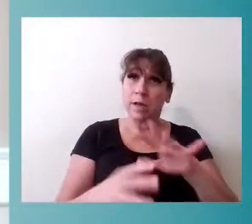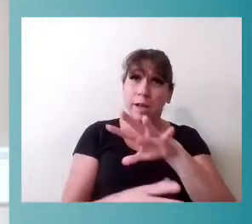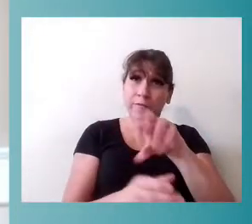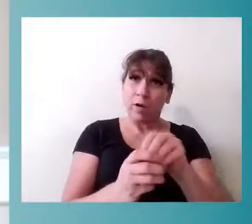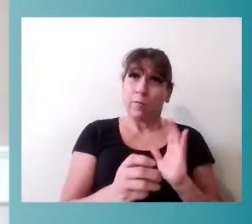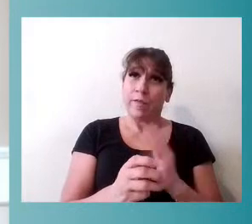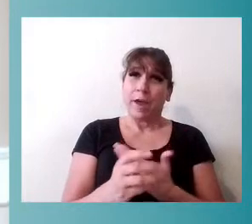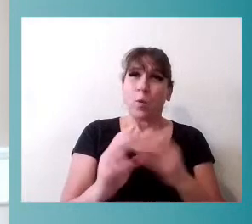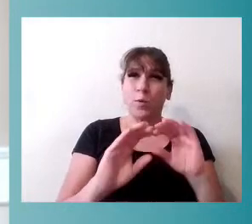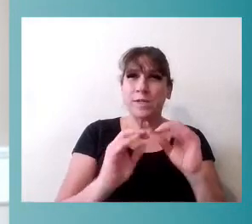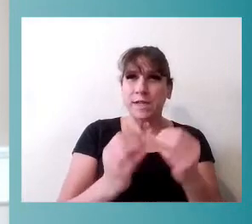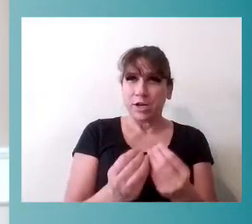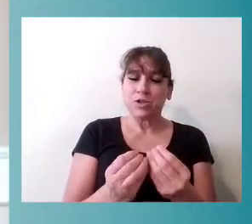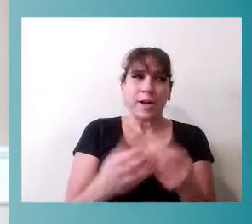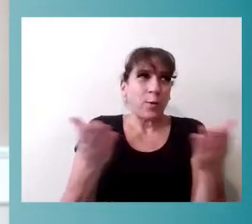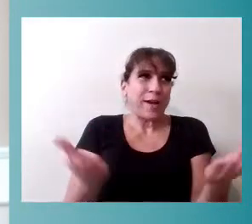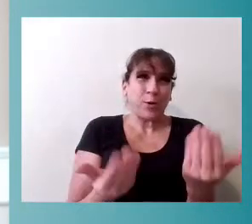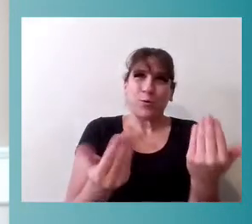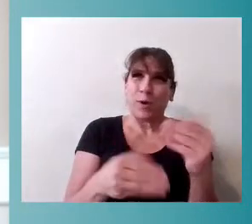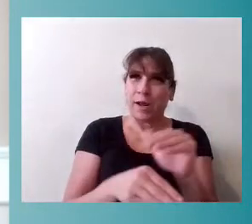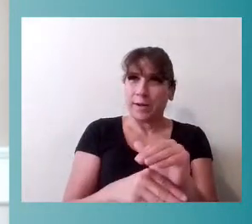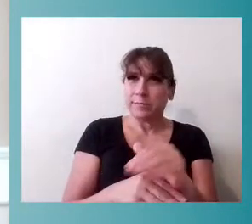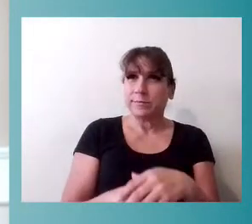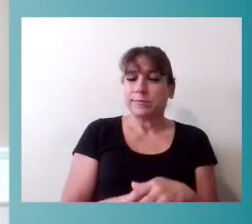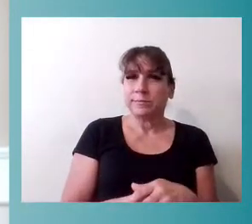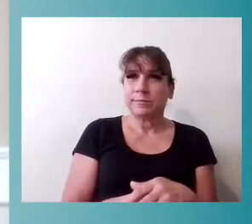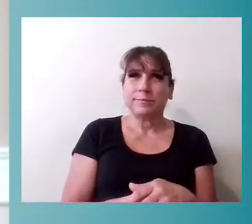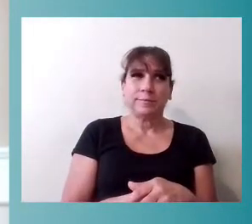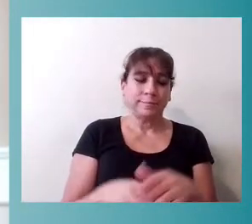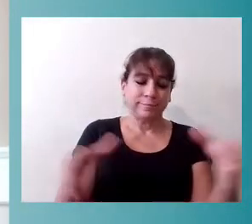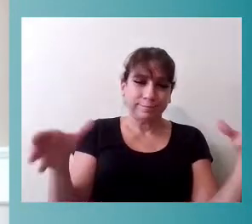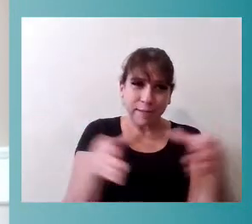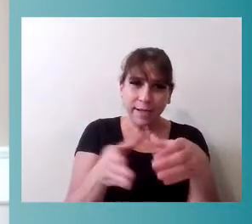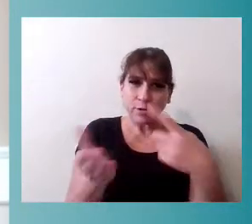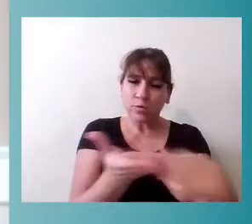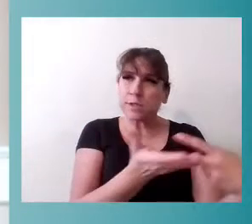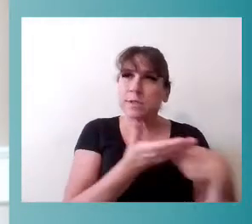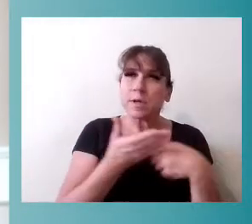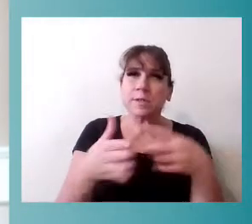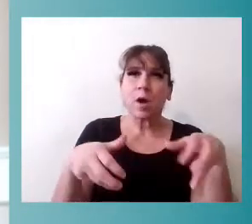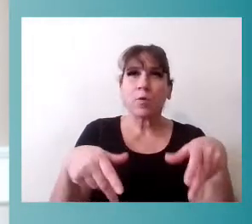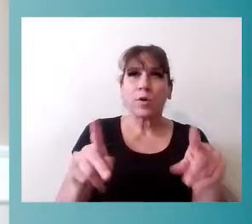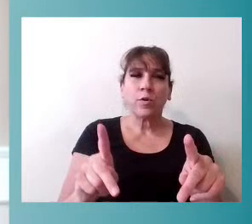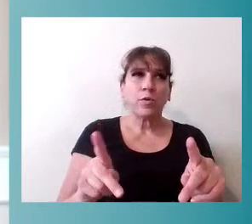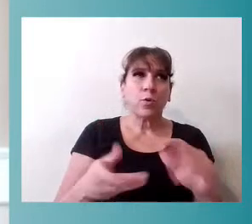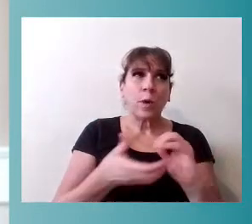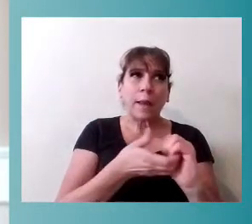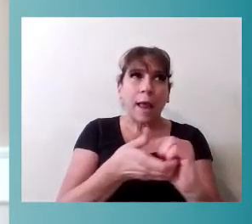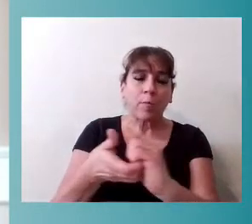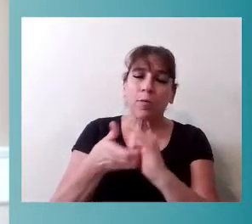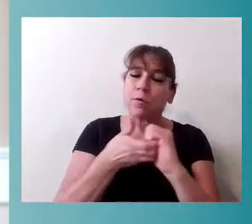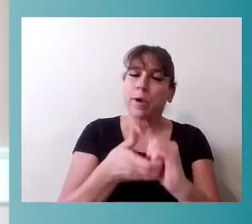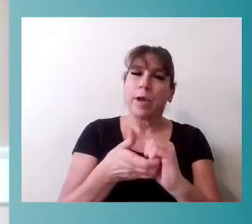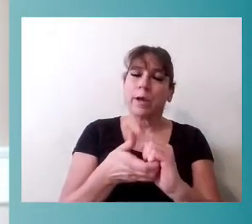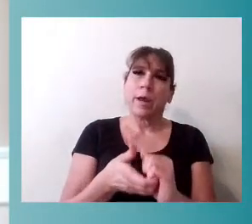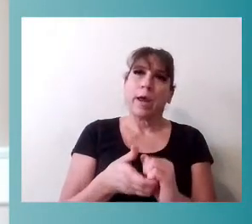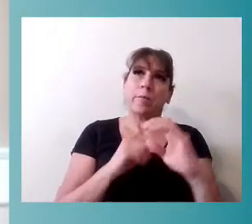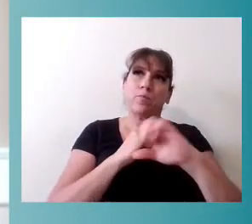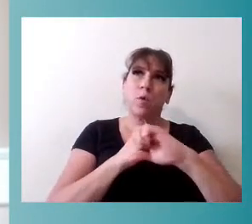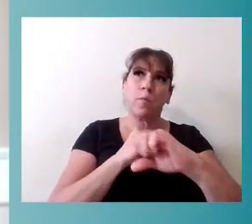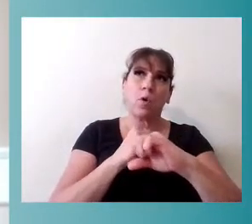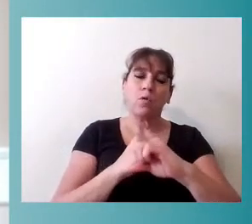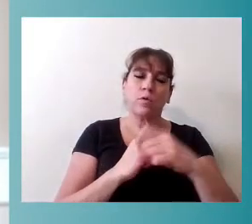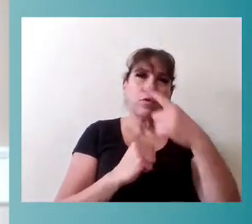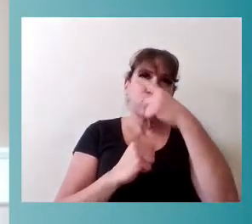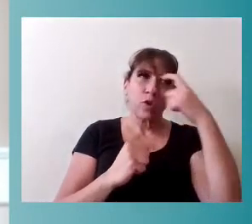our organization and are here this evening, convened to discuss opportunities to collaborate and to promote